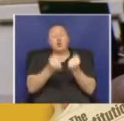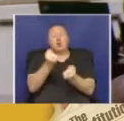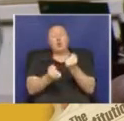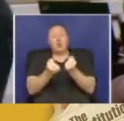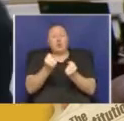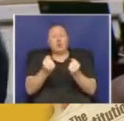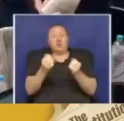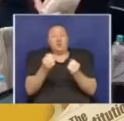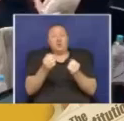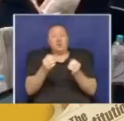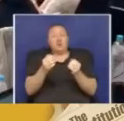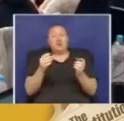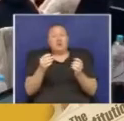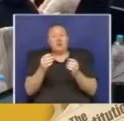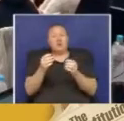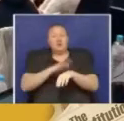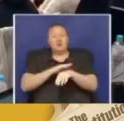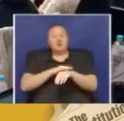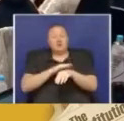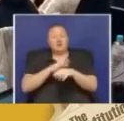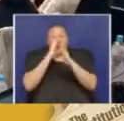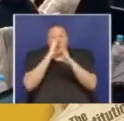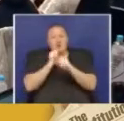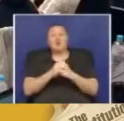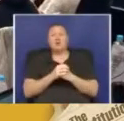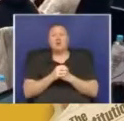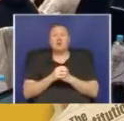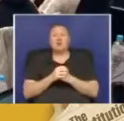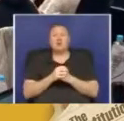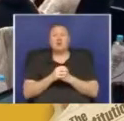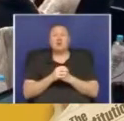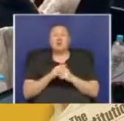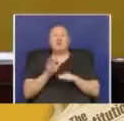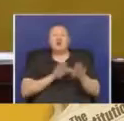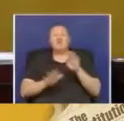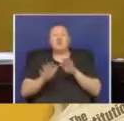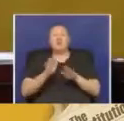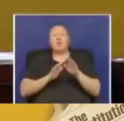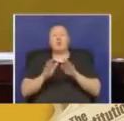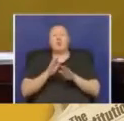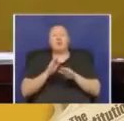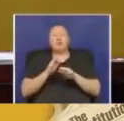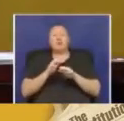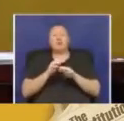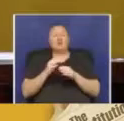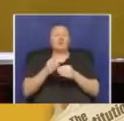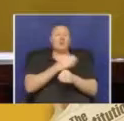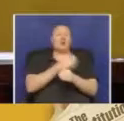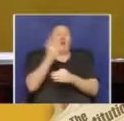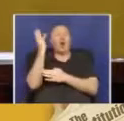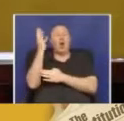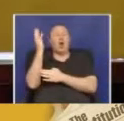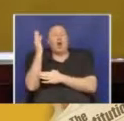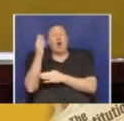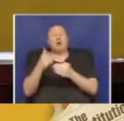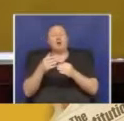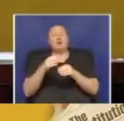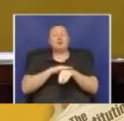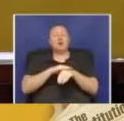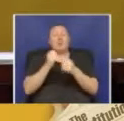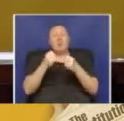you. Thank you. Let's avoid preambles so that we don't run over with time. The Honorable